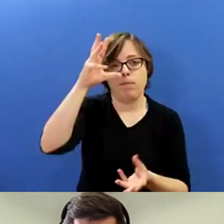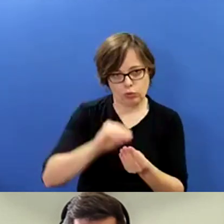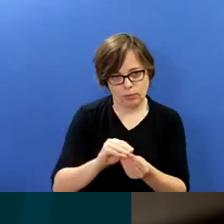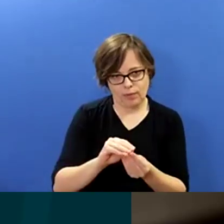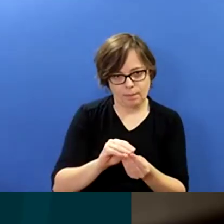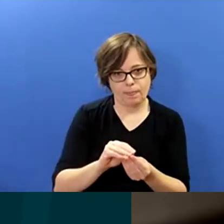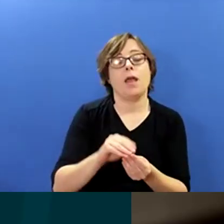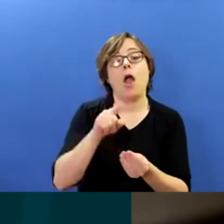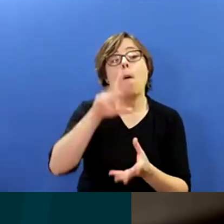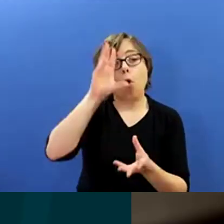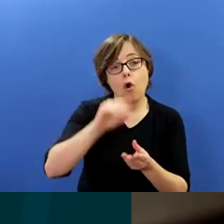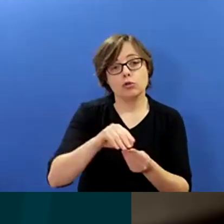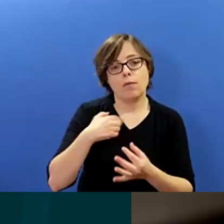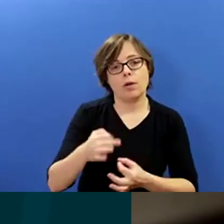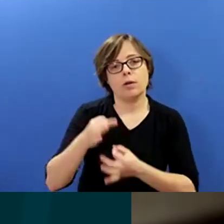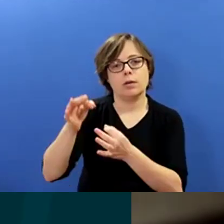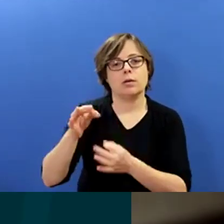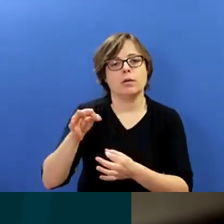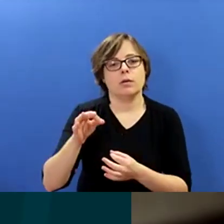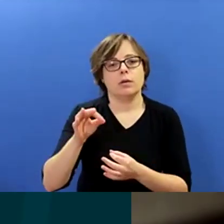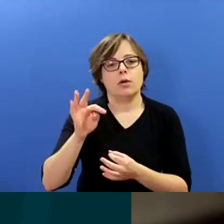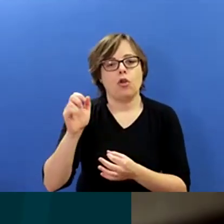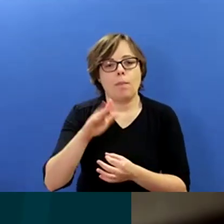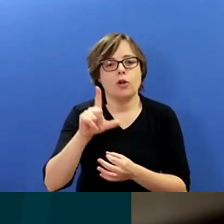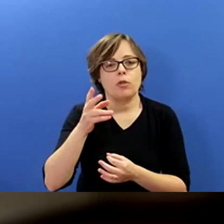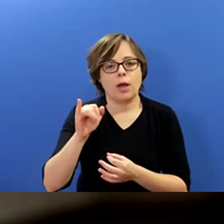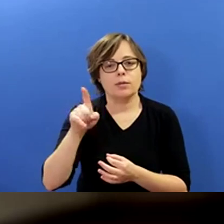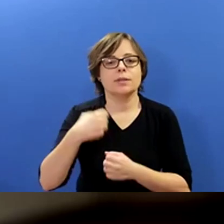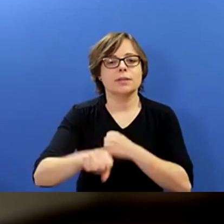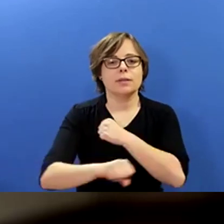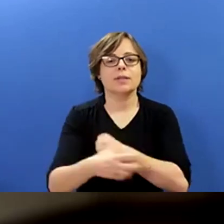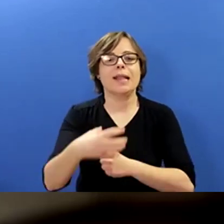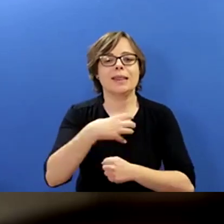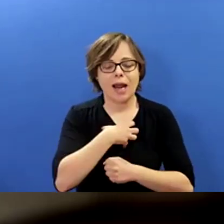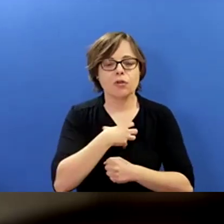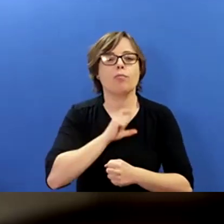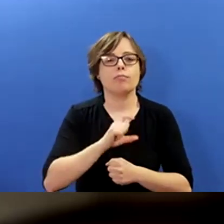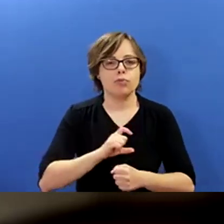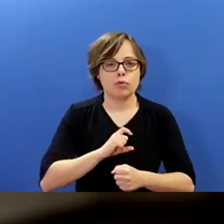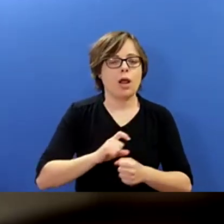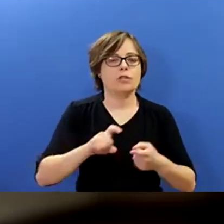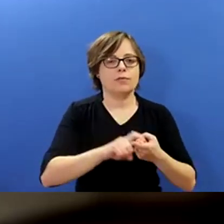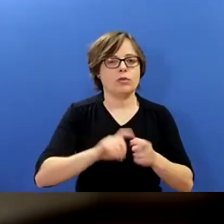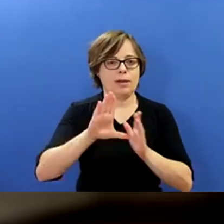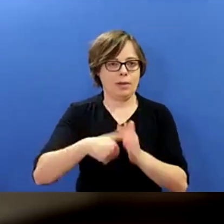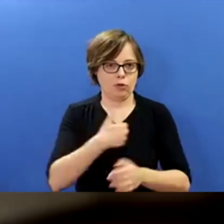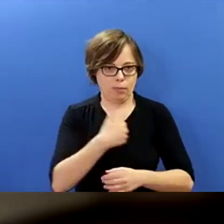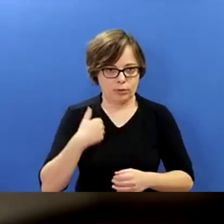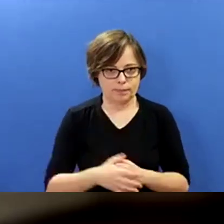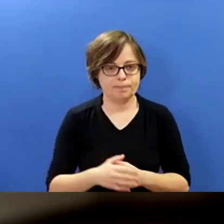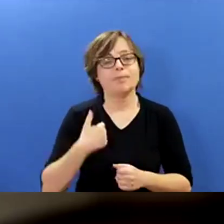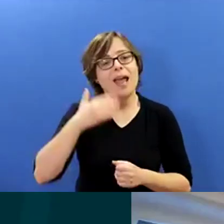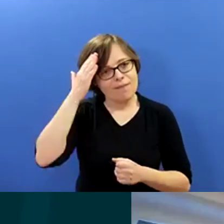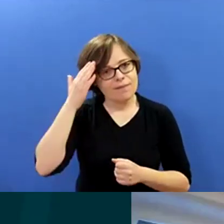is to sum up the meeting. So here I would like to pass the microphone to Tomasz Podkański, Deputy Chairman